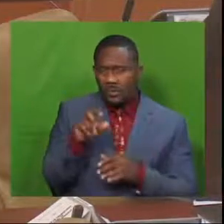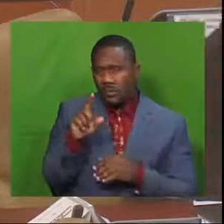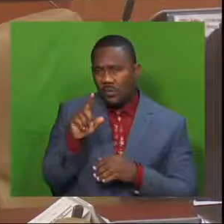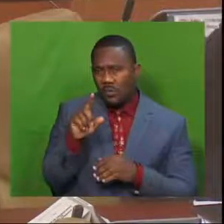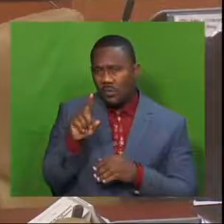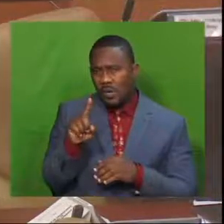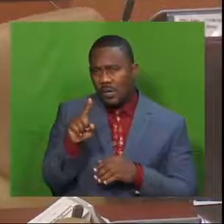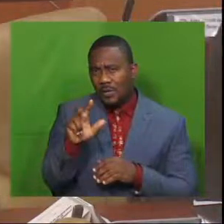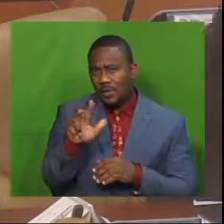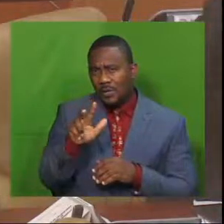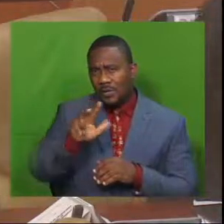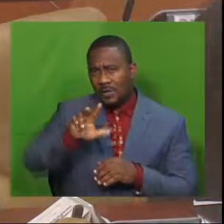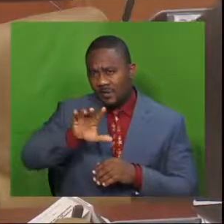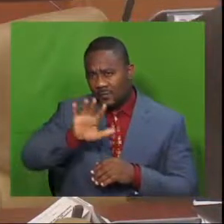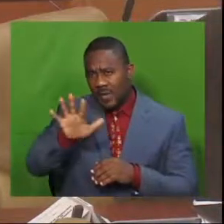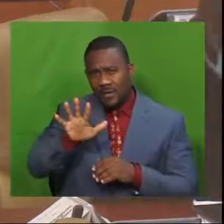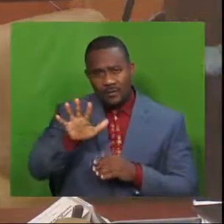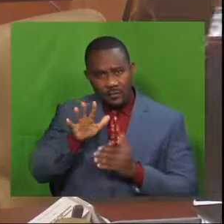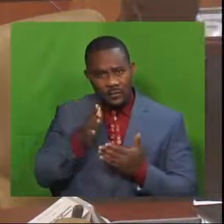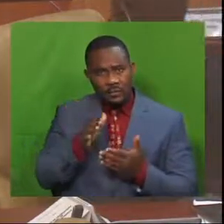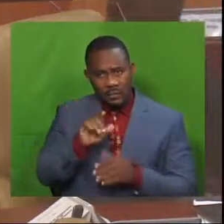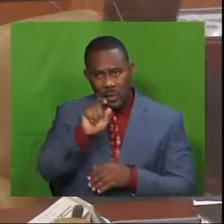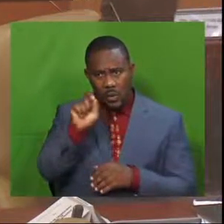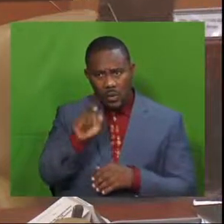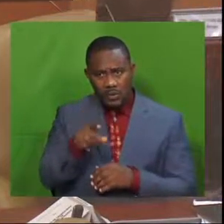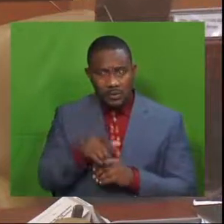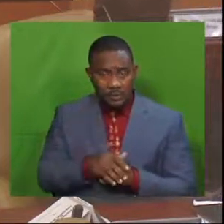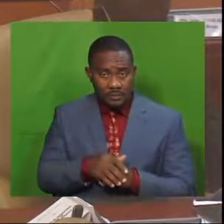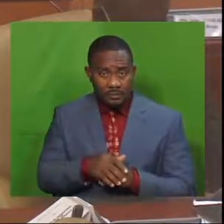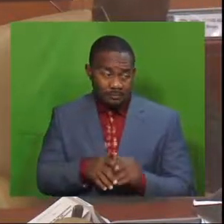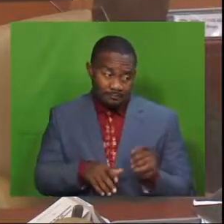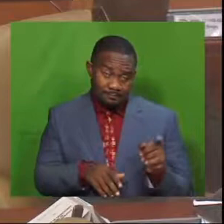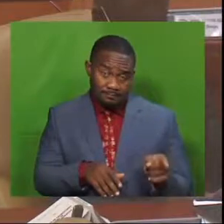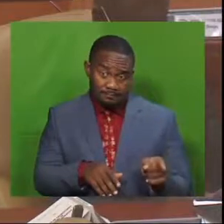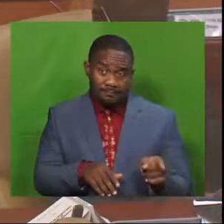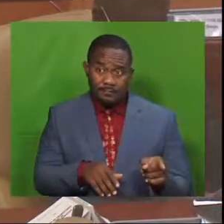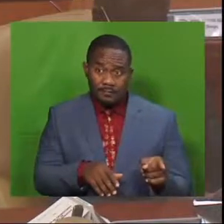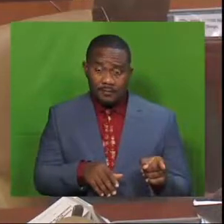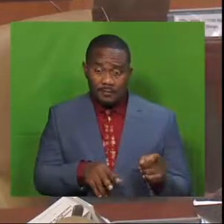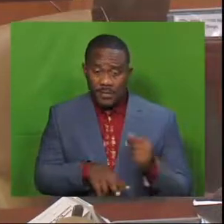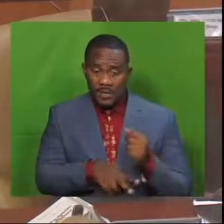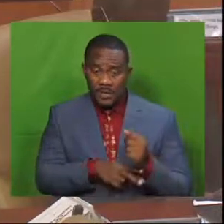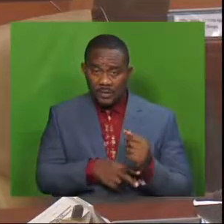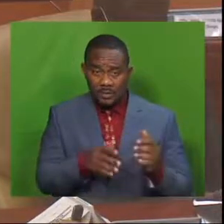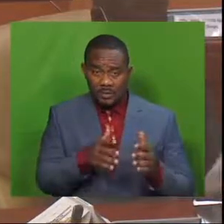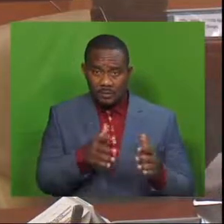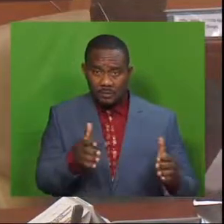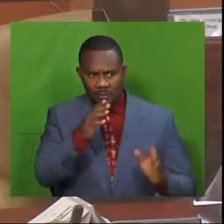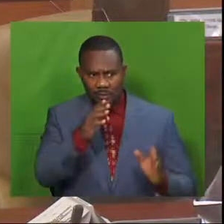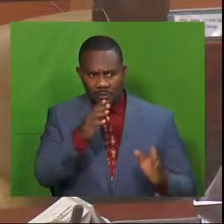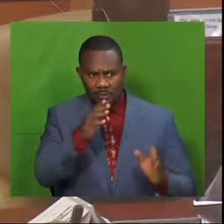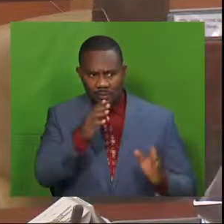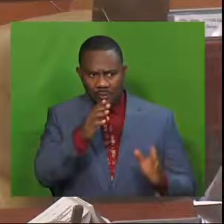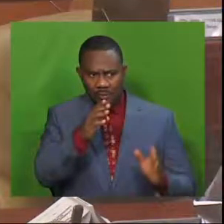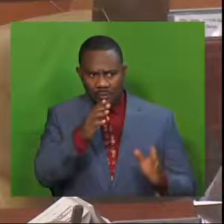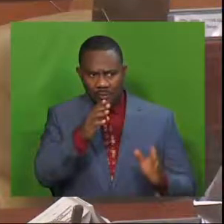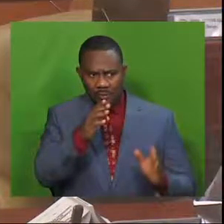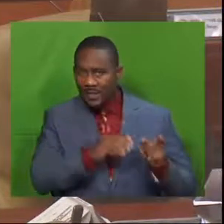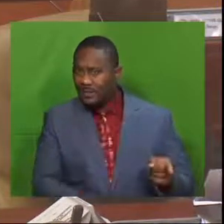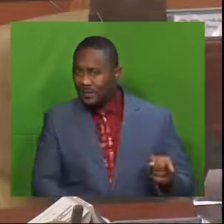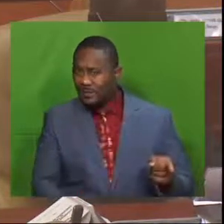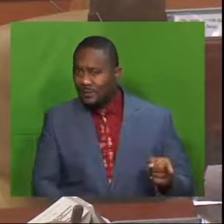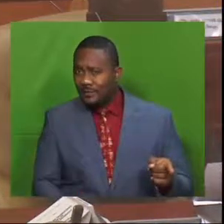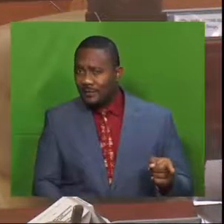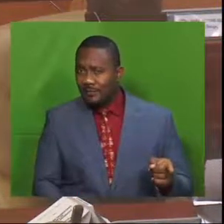5. And the Honourable Deputy Majority Leader is not paying attention.